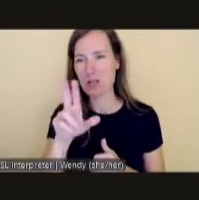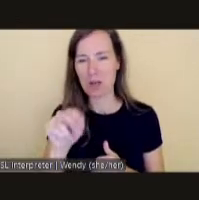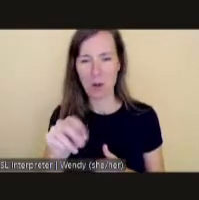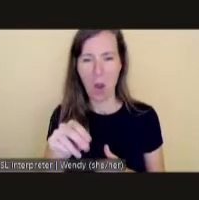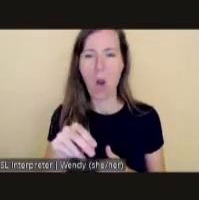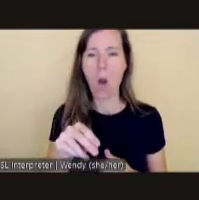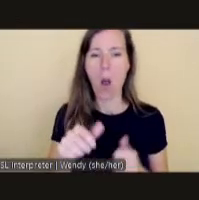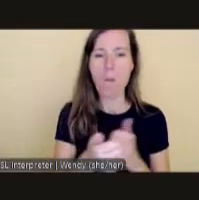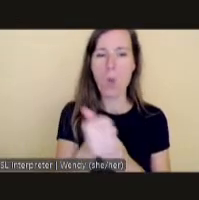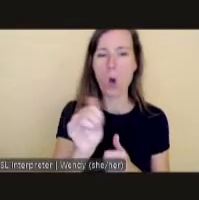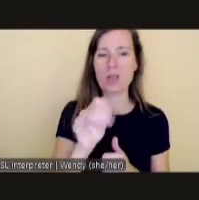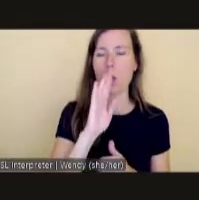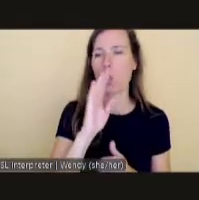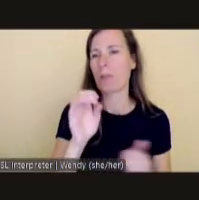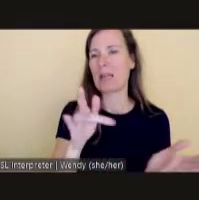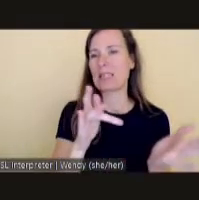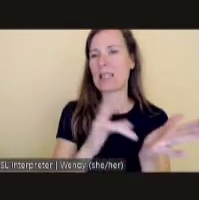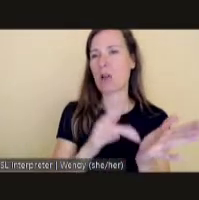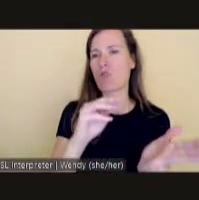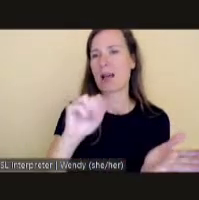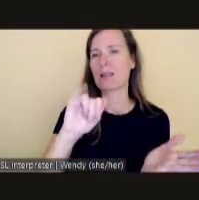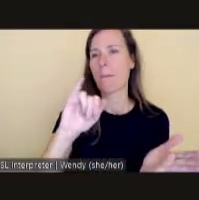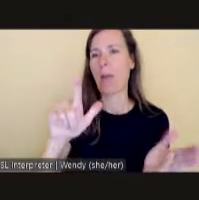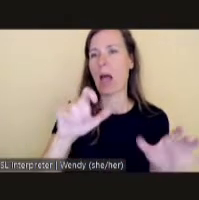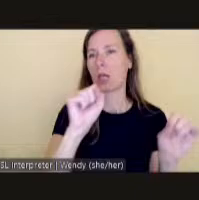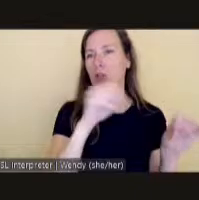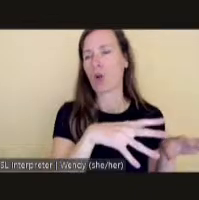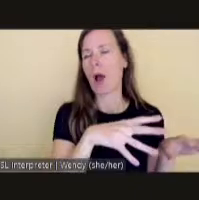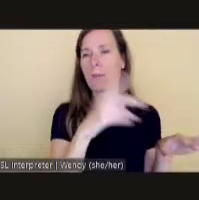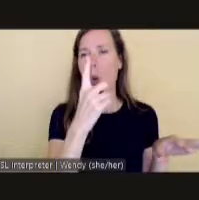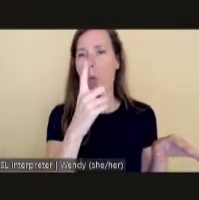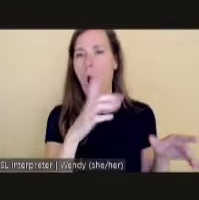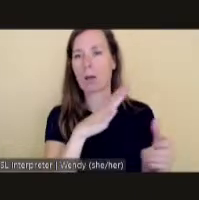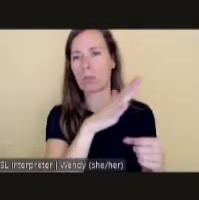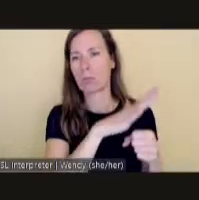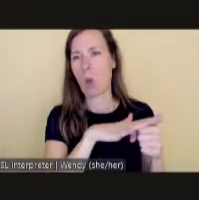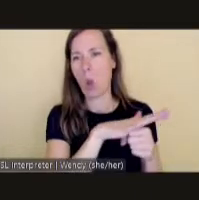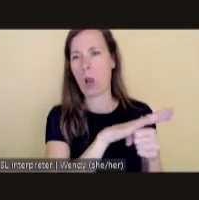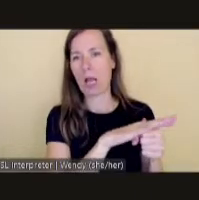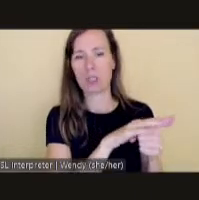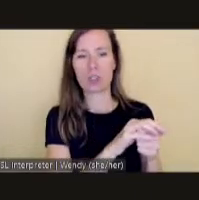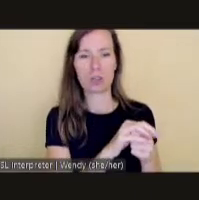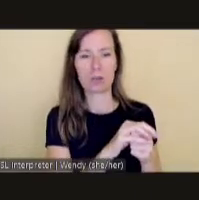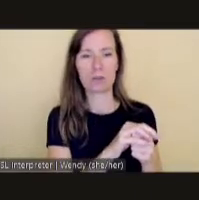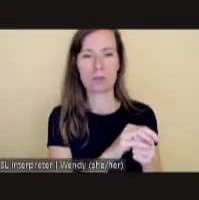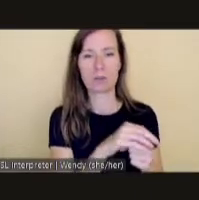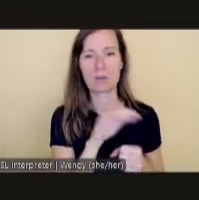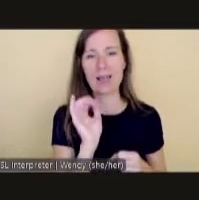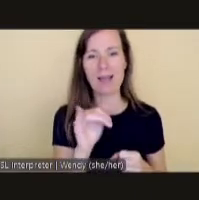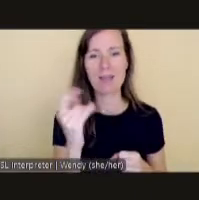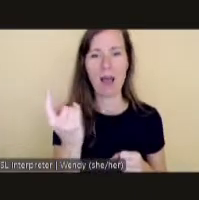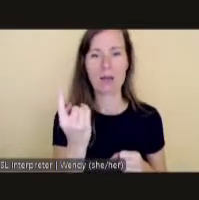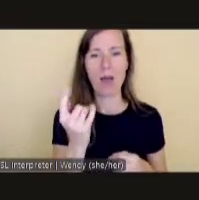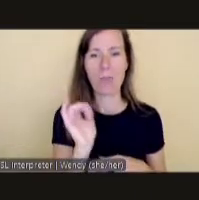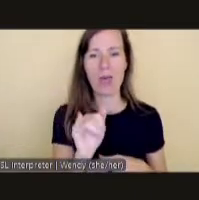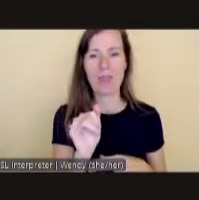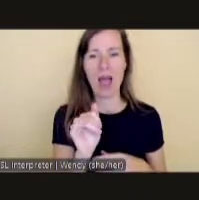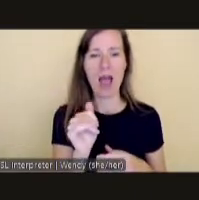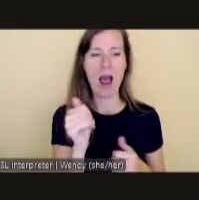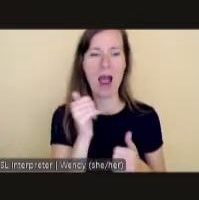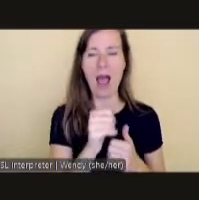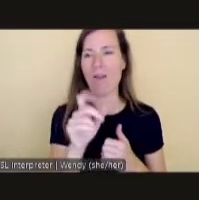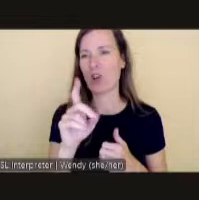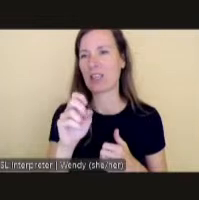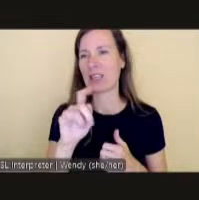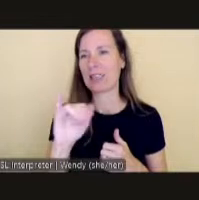drop-off location. But again, that's something that will be detailed that comes later when we lay out the houses, and I'm sure you'll